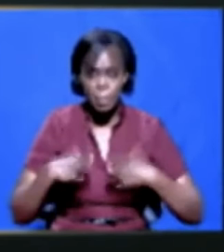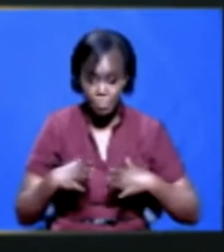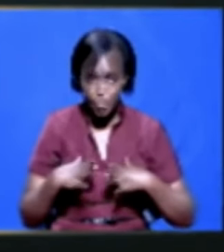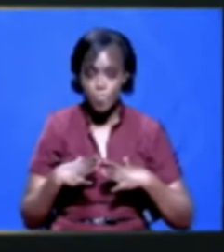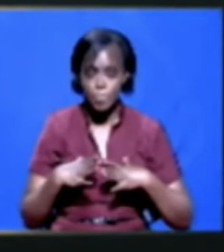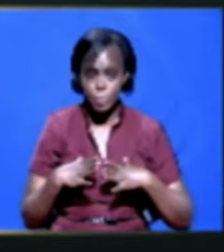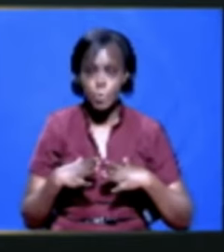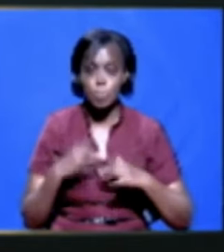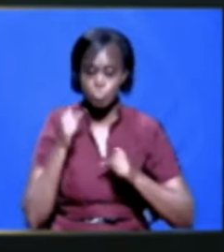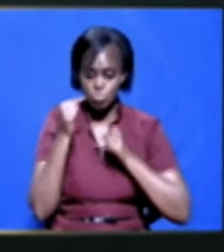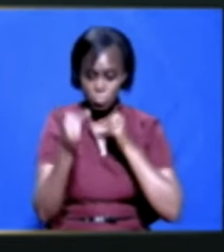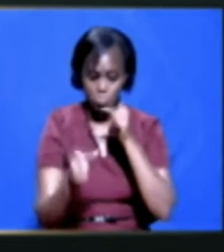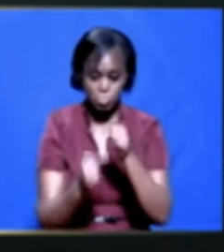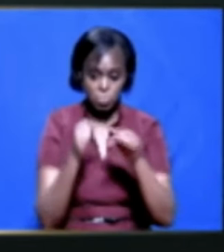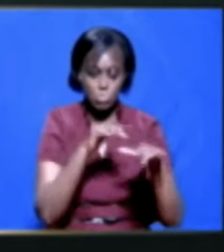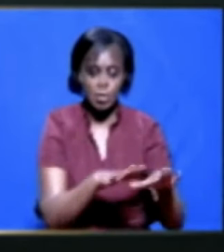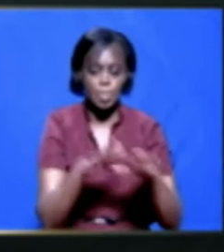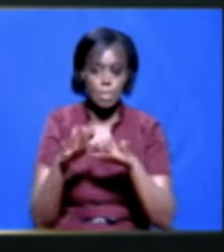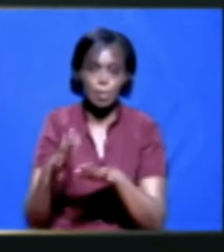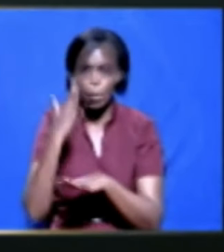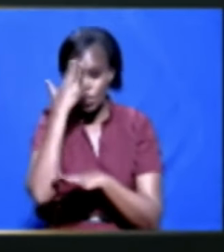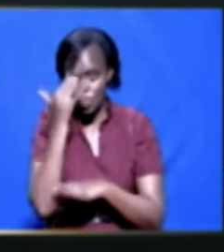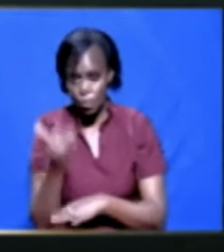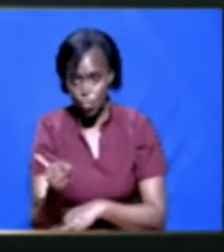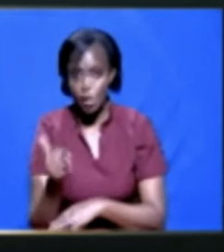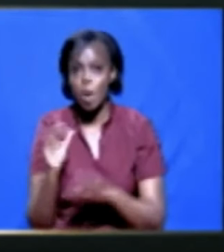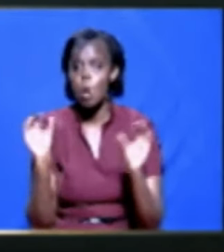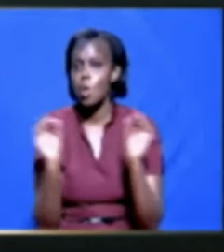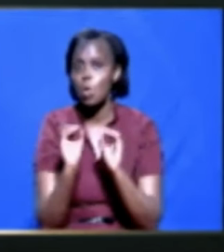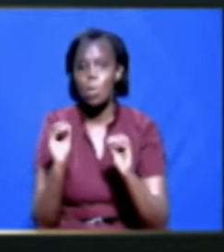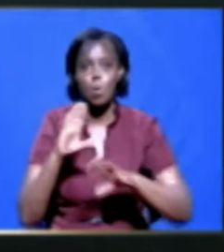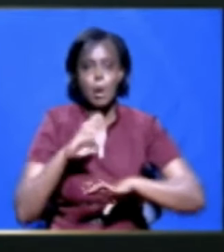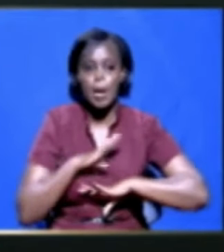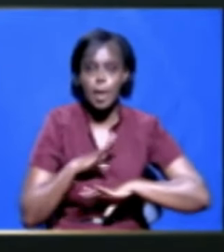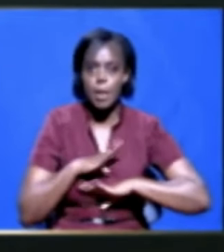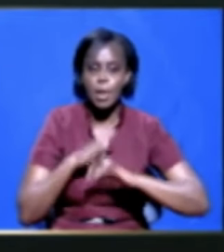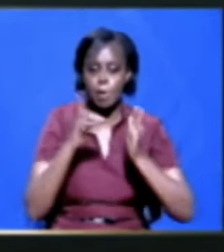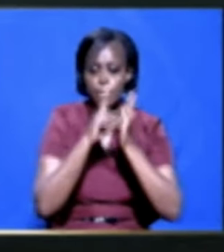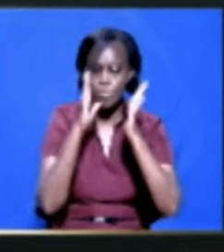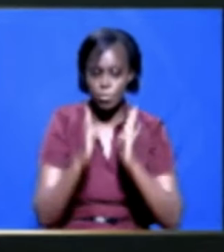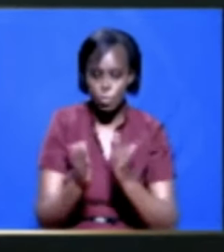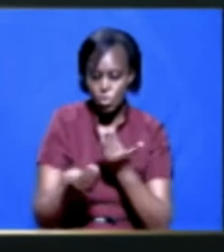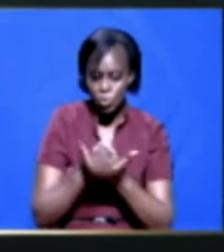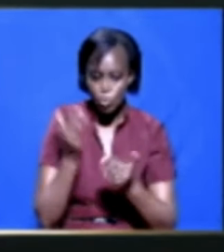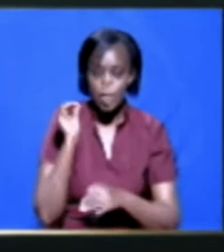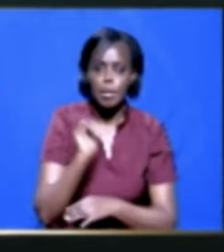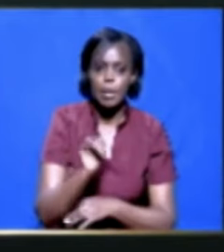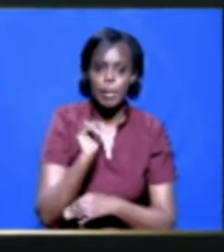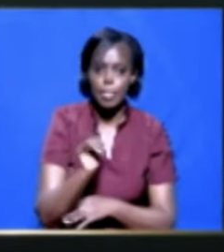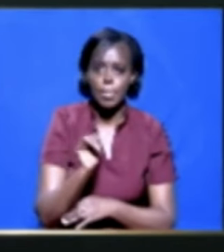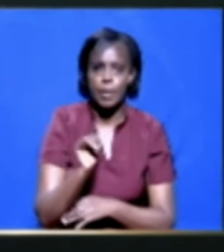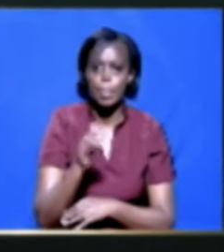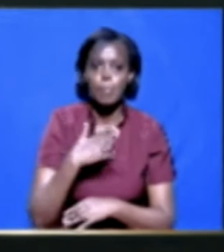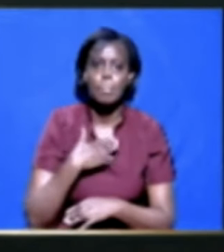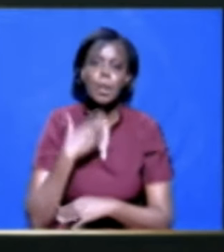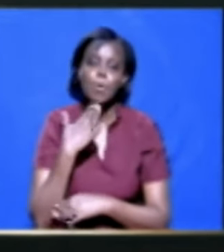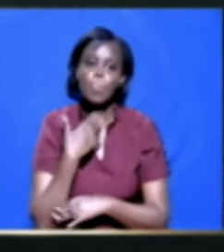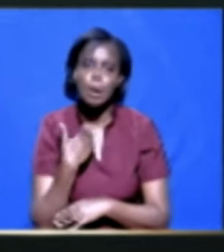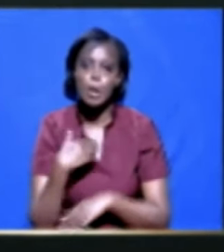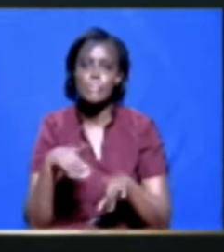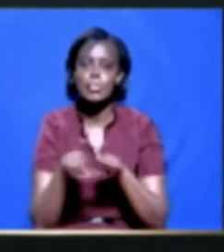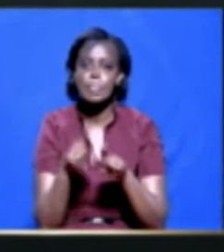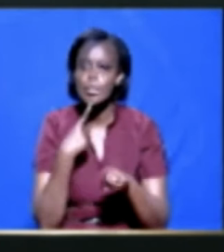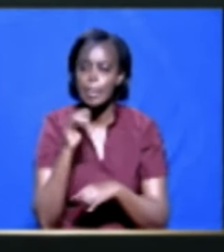continue suffering just because there is not enough doctors to take care of that. So I want to say